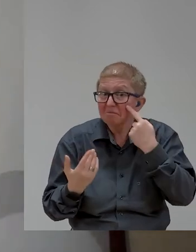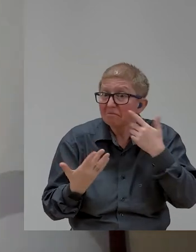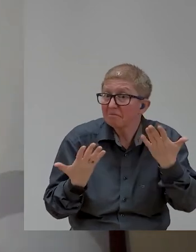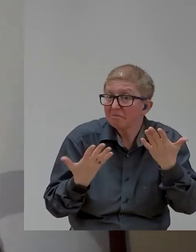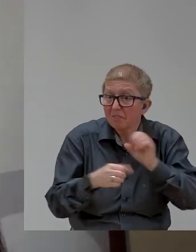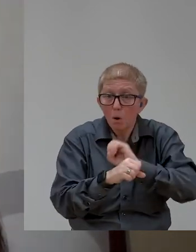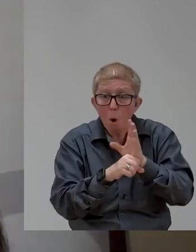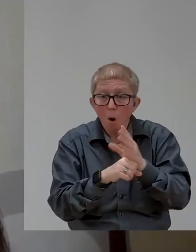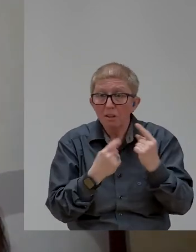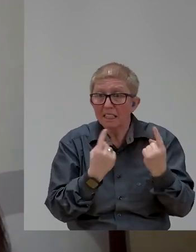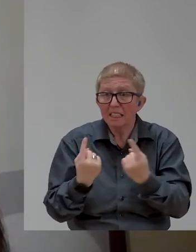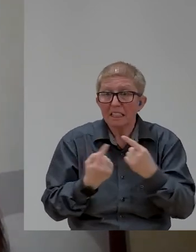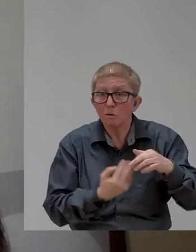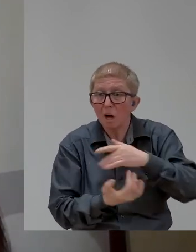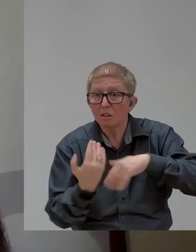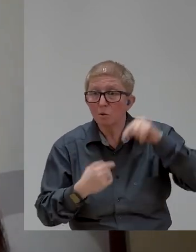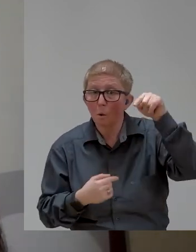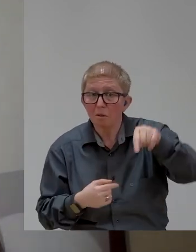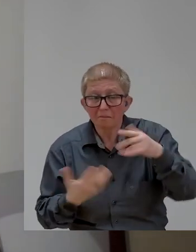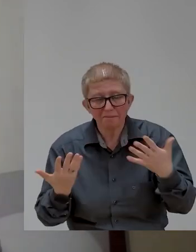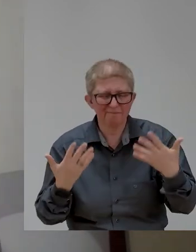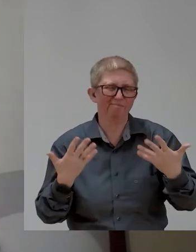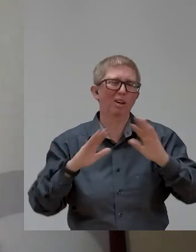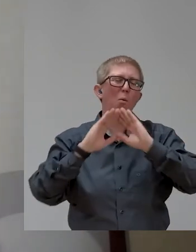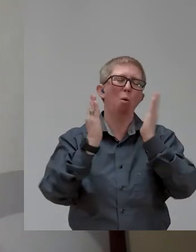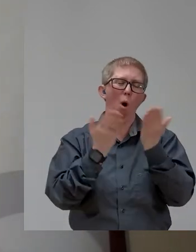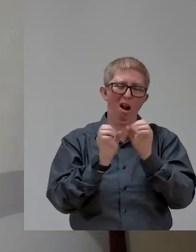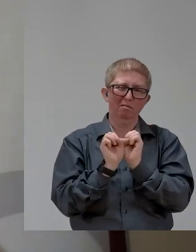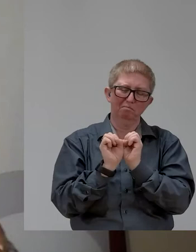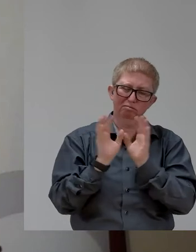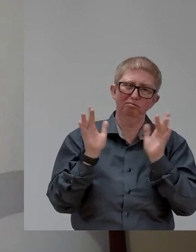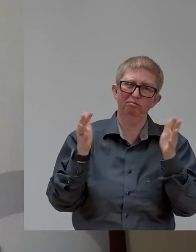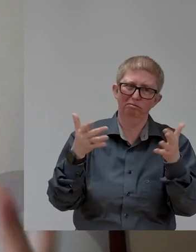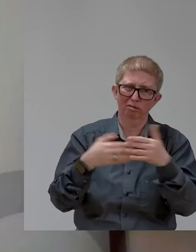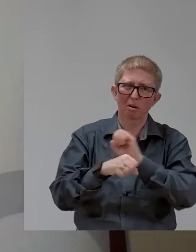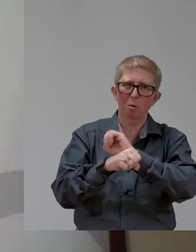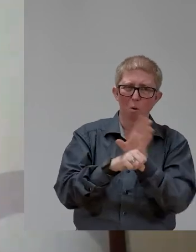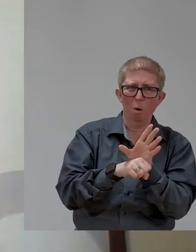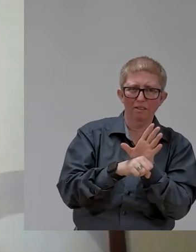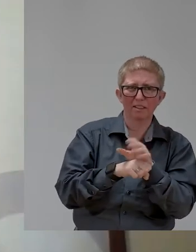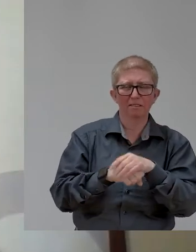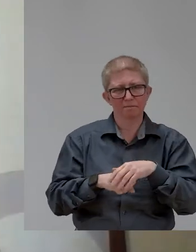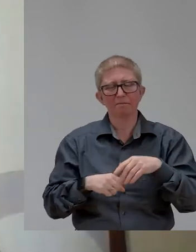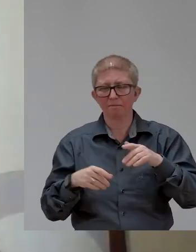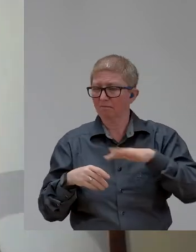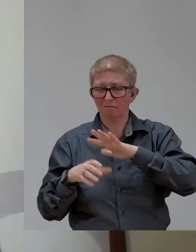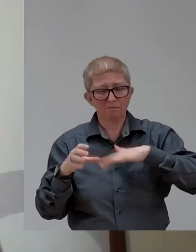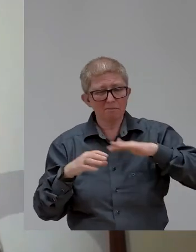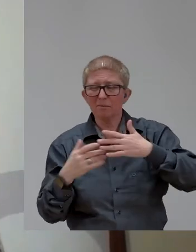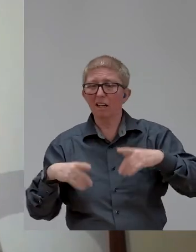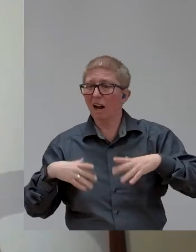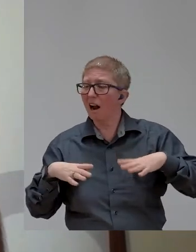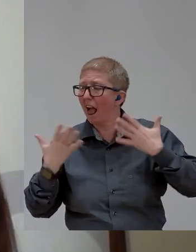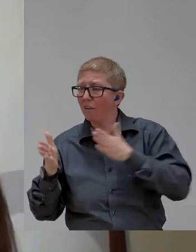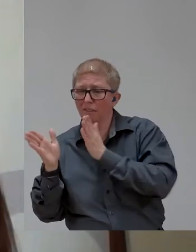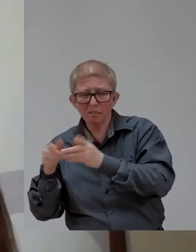all over the world. COVID has affected almost every aspect of our lives, and most certainly the way we work. We have